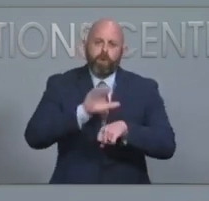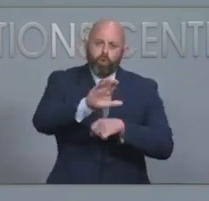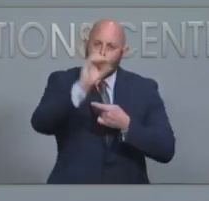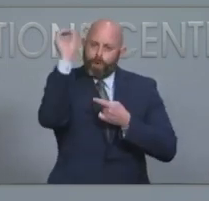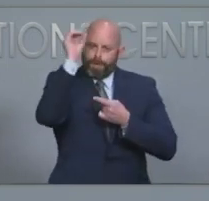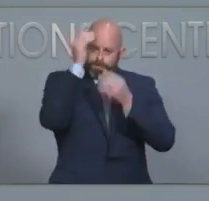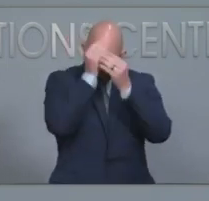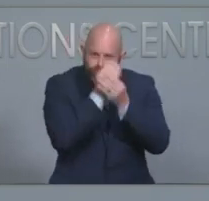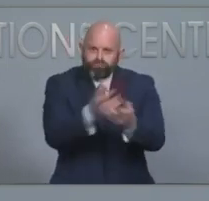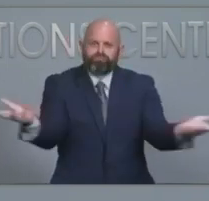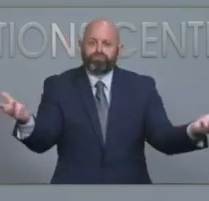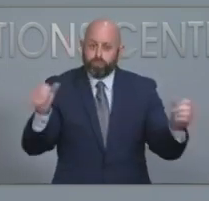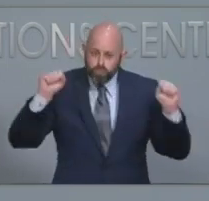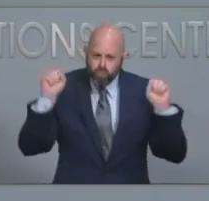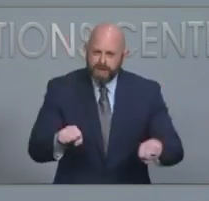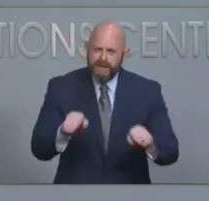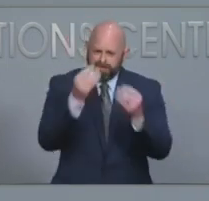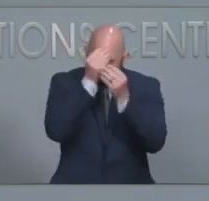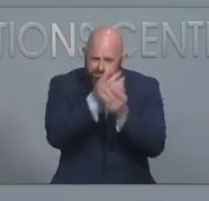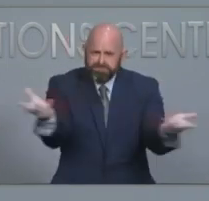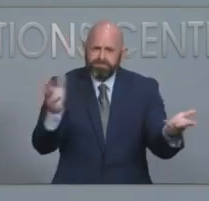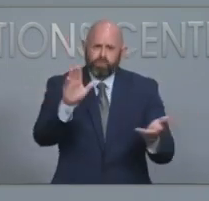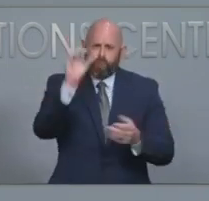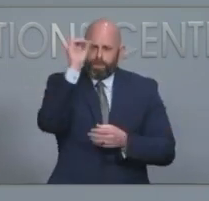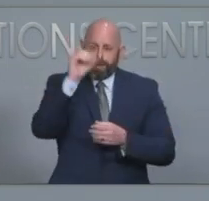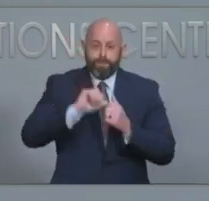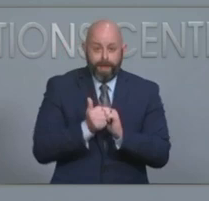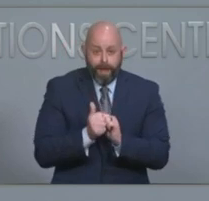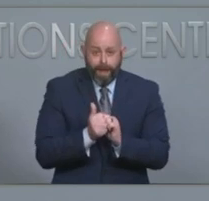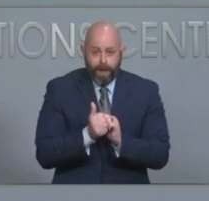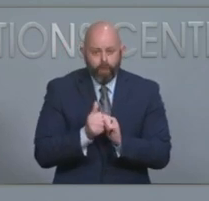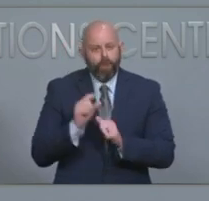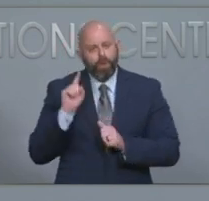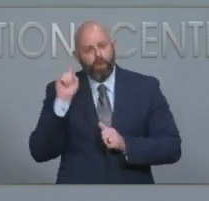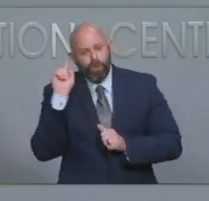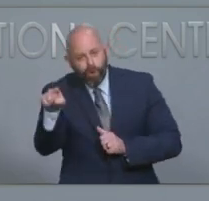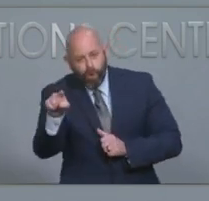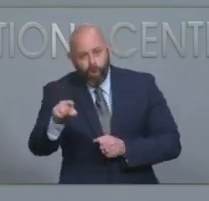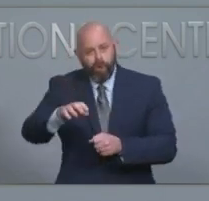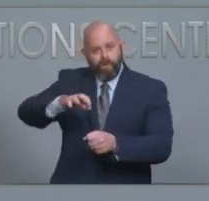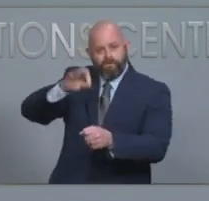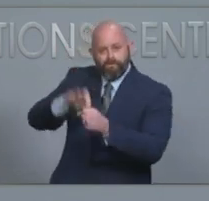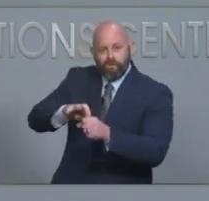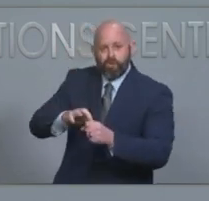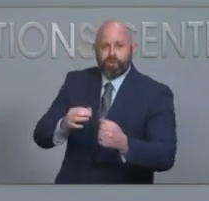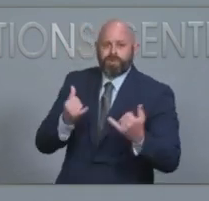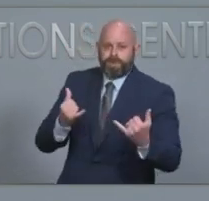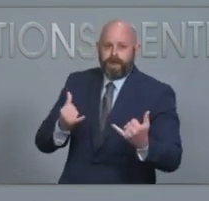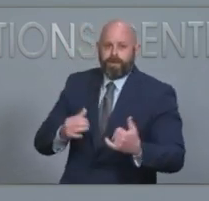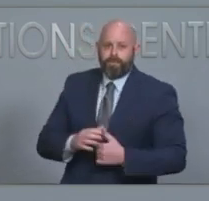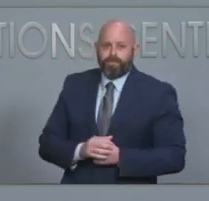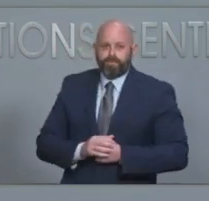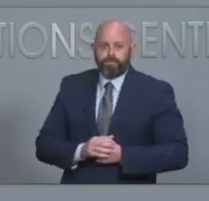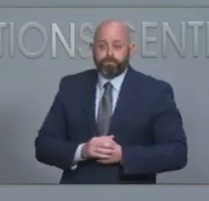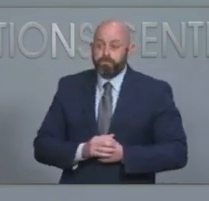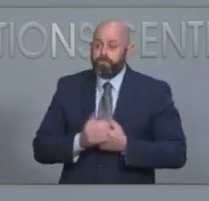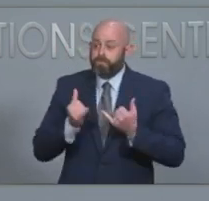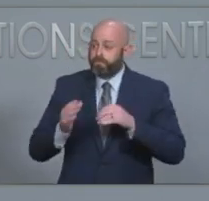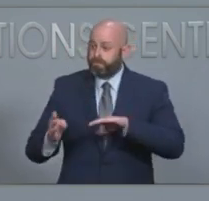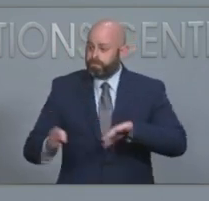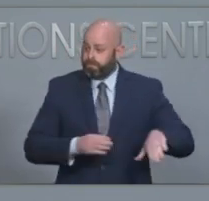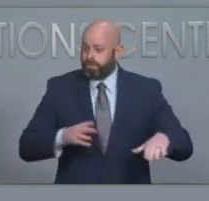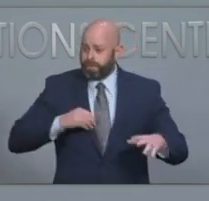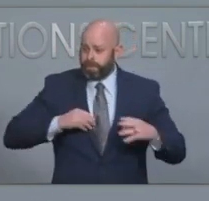voice heard in this primary election. So get out there and vote. And with that, we will take